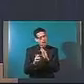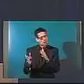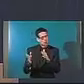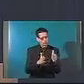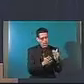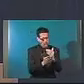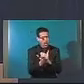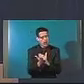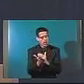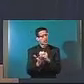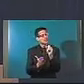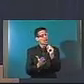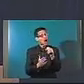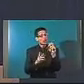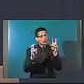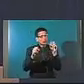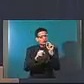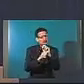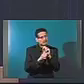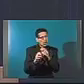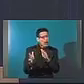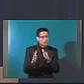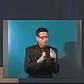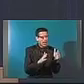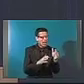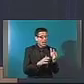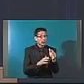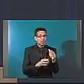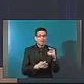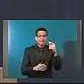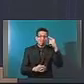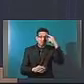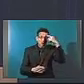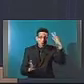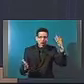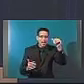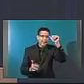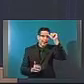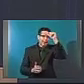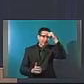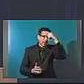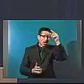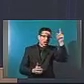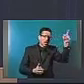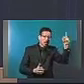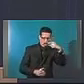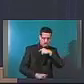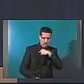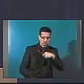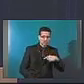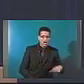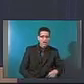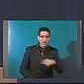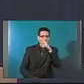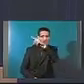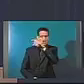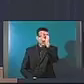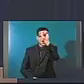plan. Yes, a jobs plan. For India, for China, for